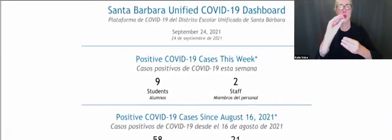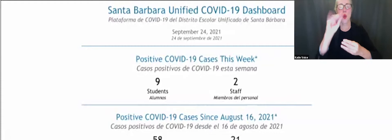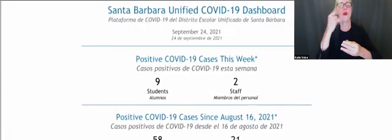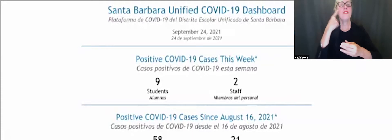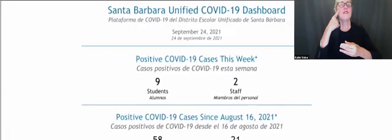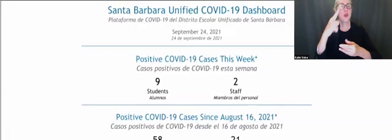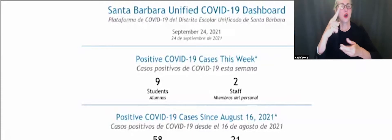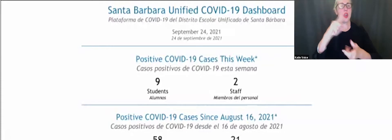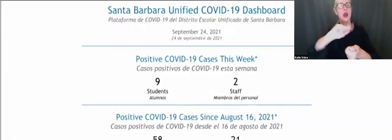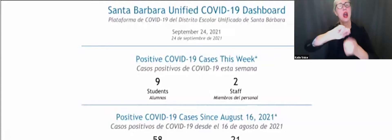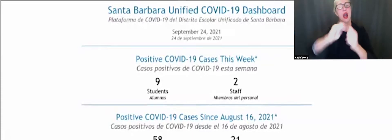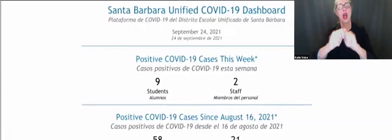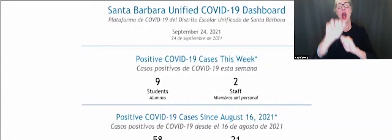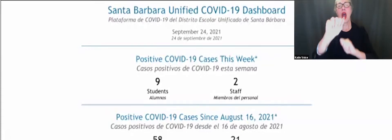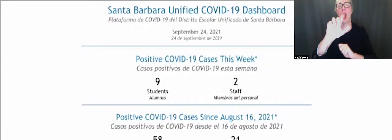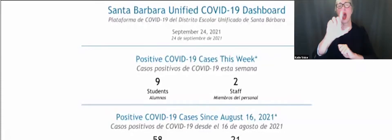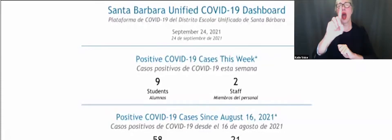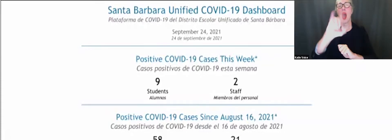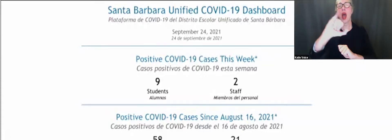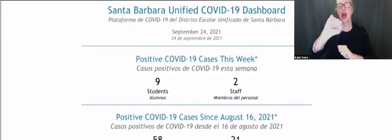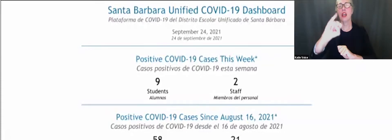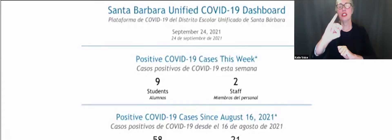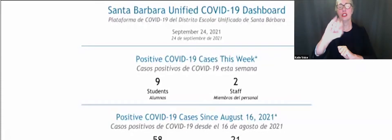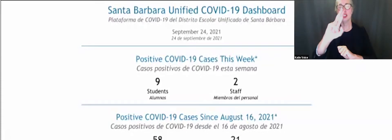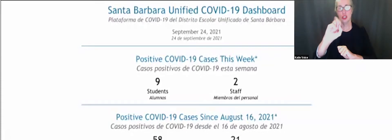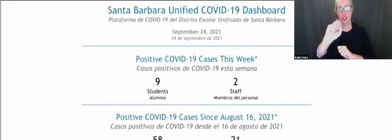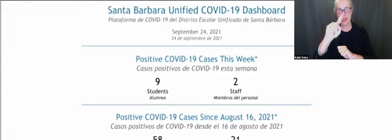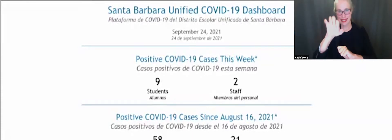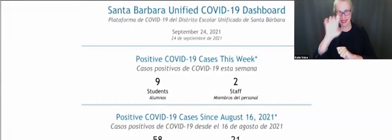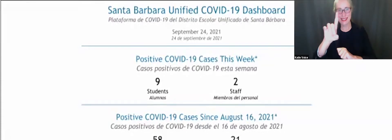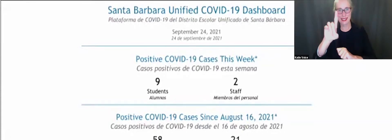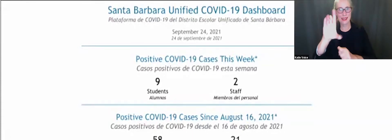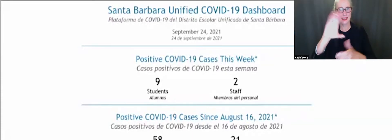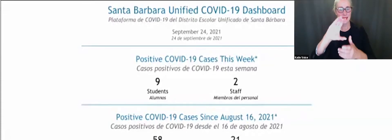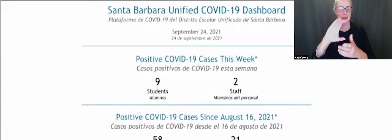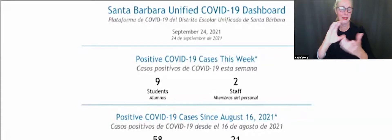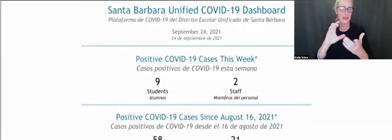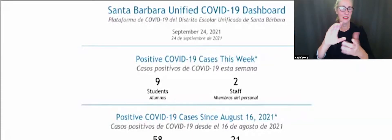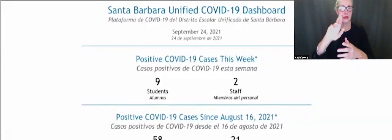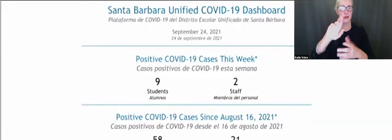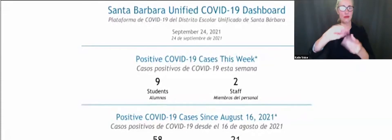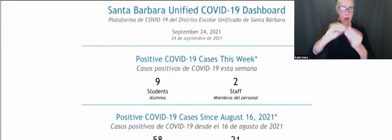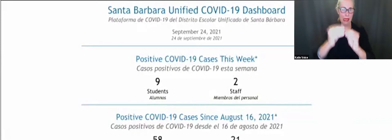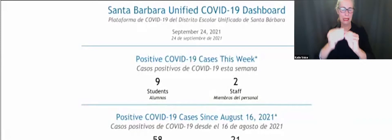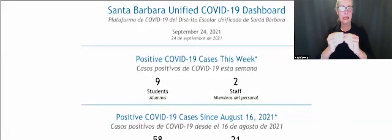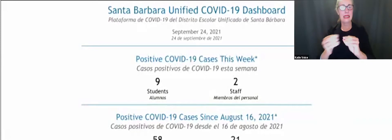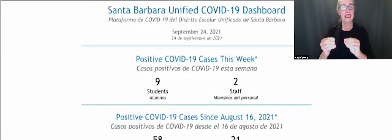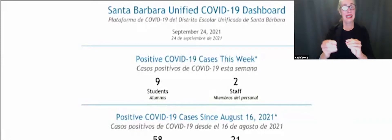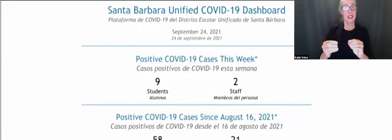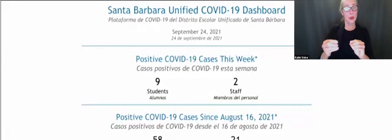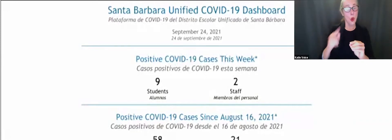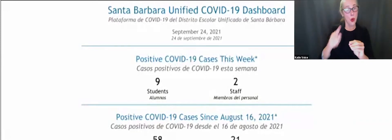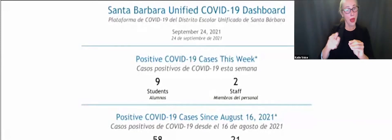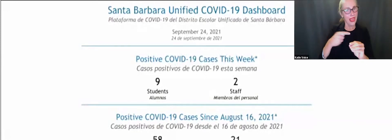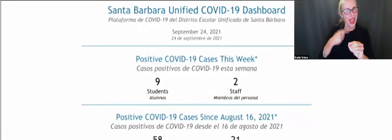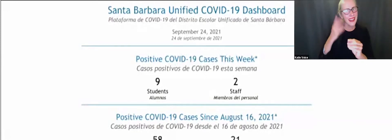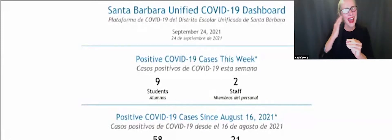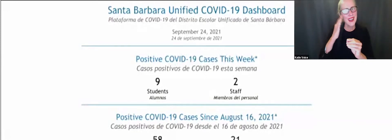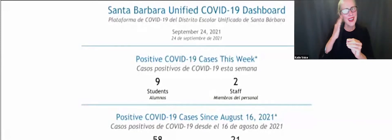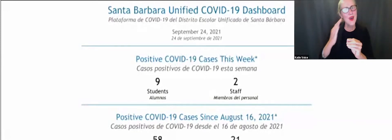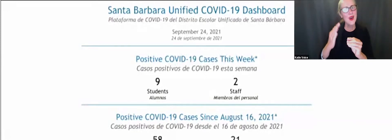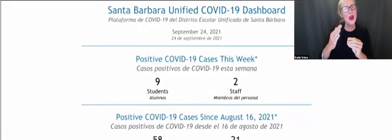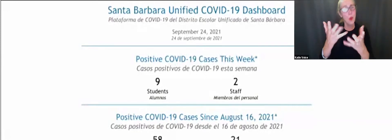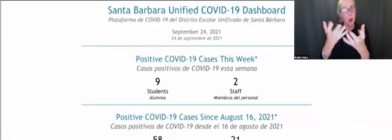on what seems like a lifetime ago sometimes, but also keep hope while still staying